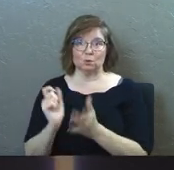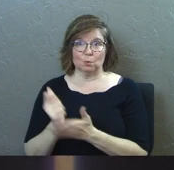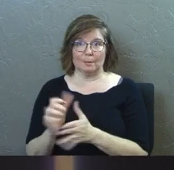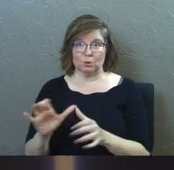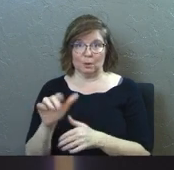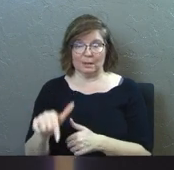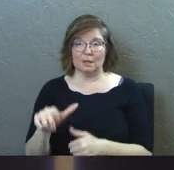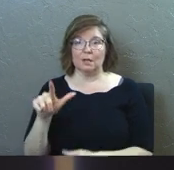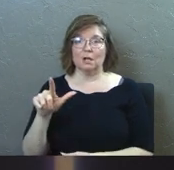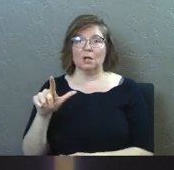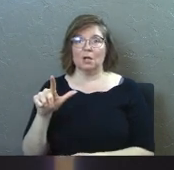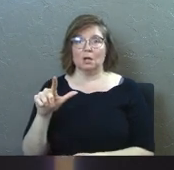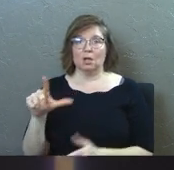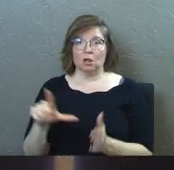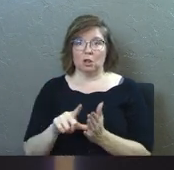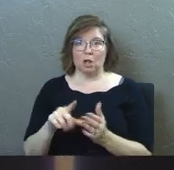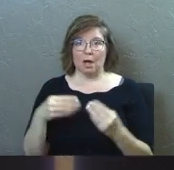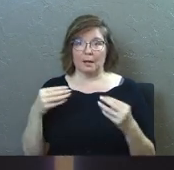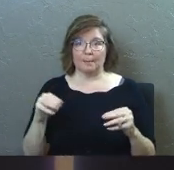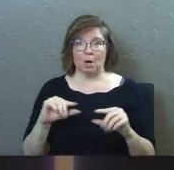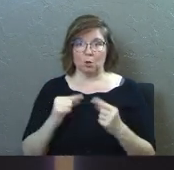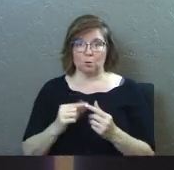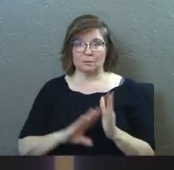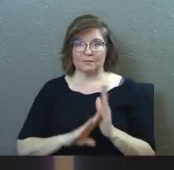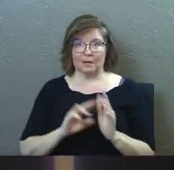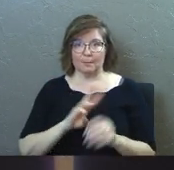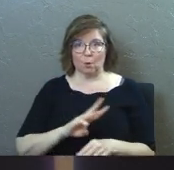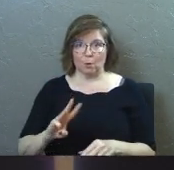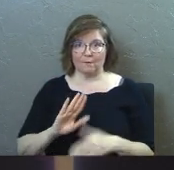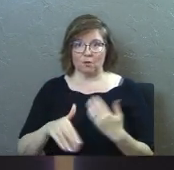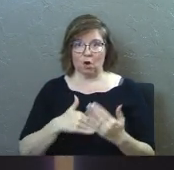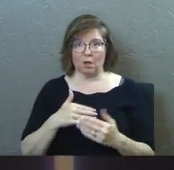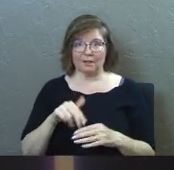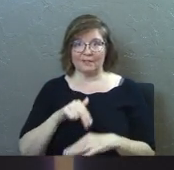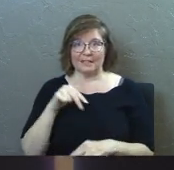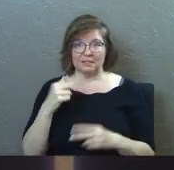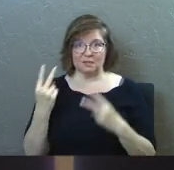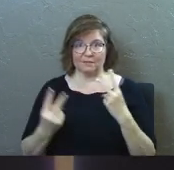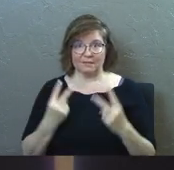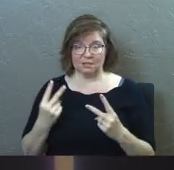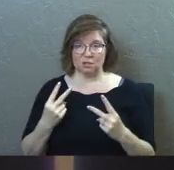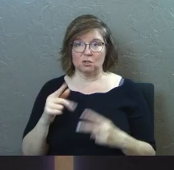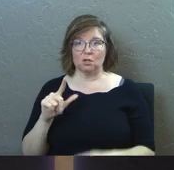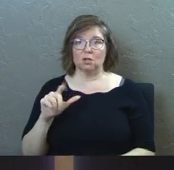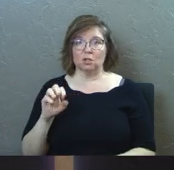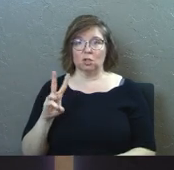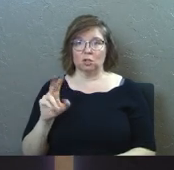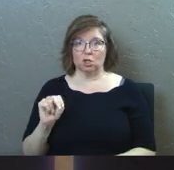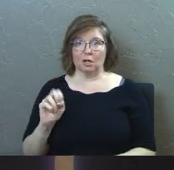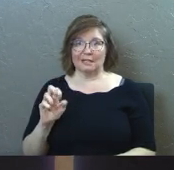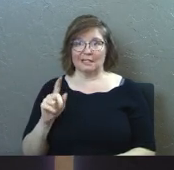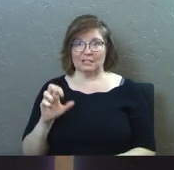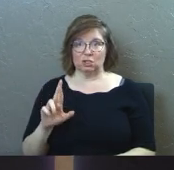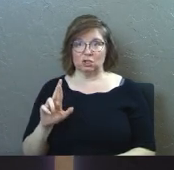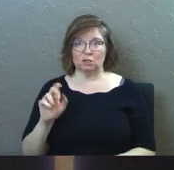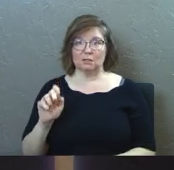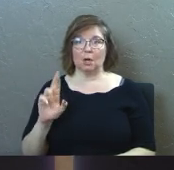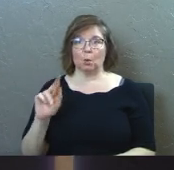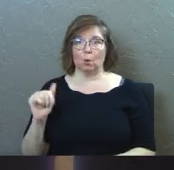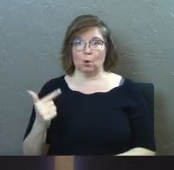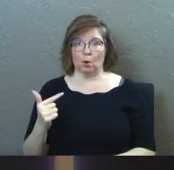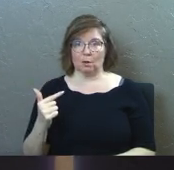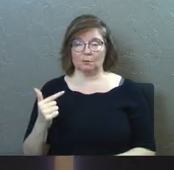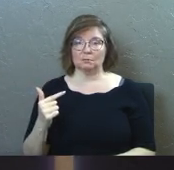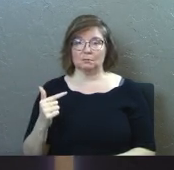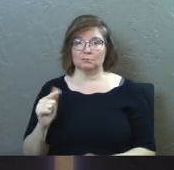do this. Lawton Marketing Group developed a website for all of our Easter visitors to go to. If you go to lawtoneaster.org, they developed